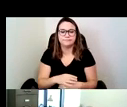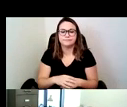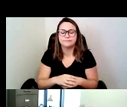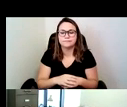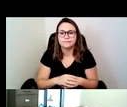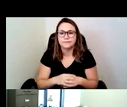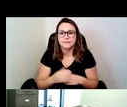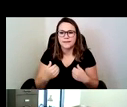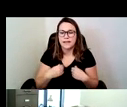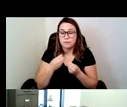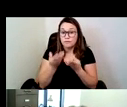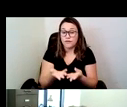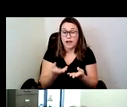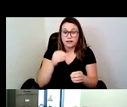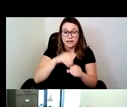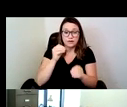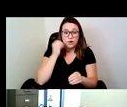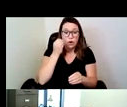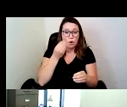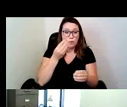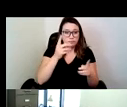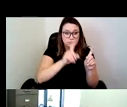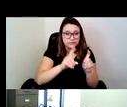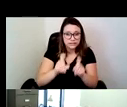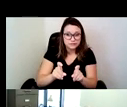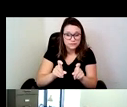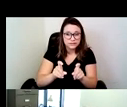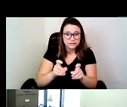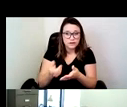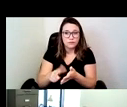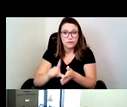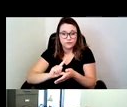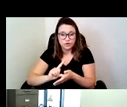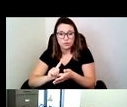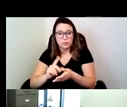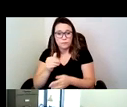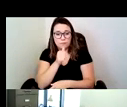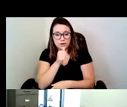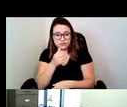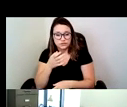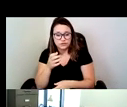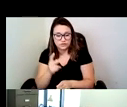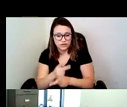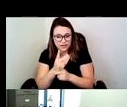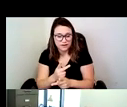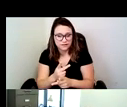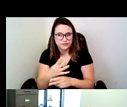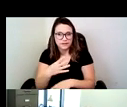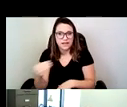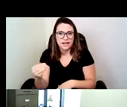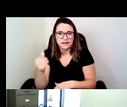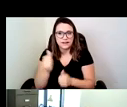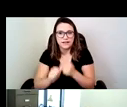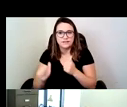assessments where they review the personal care and the light housekeeping needs of each and every